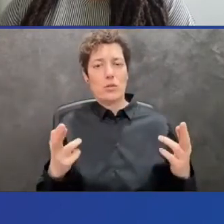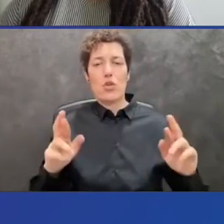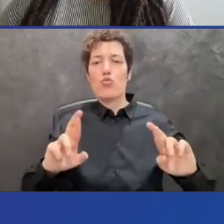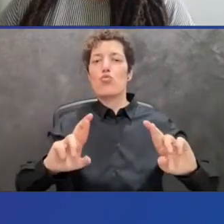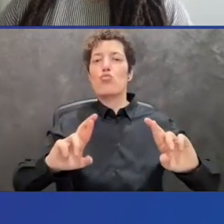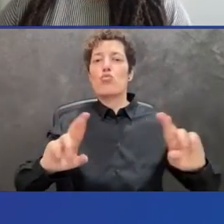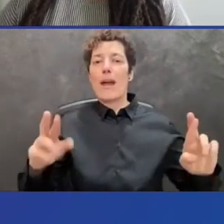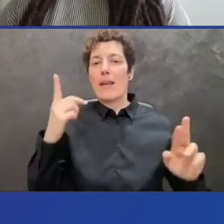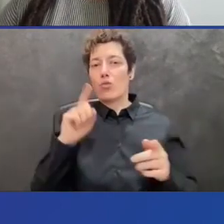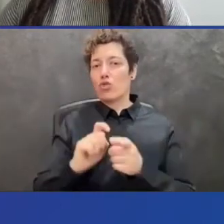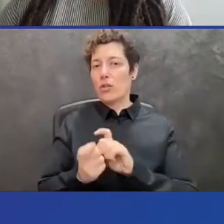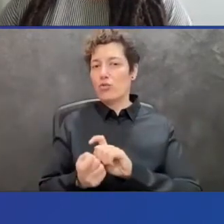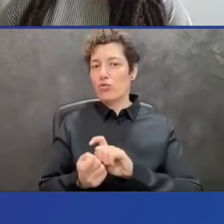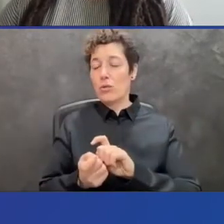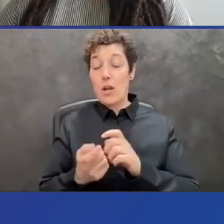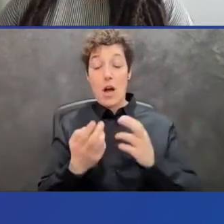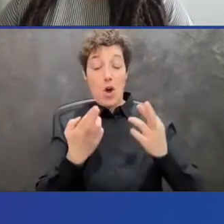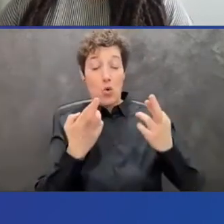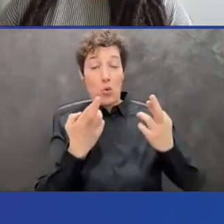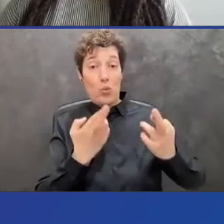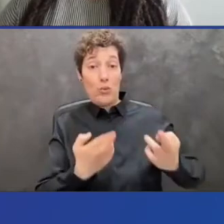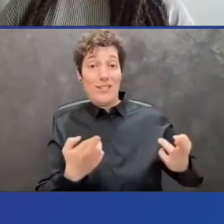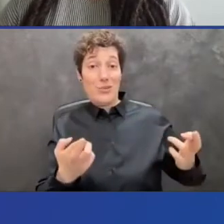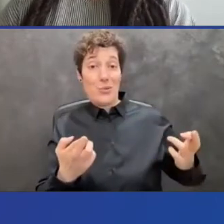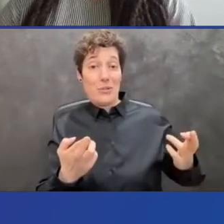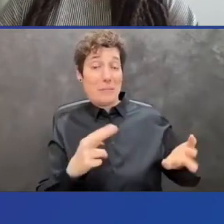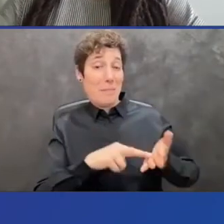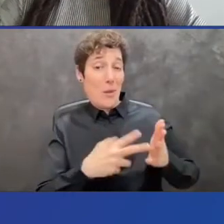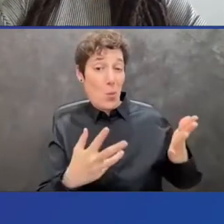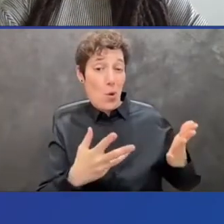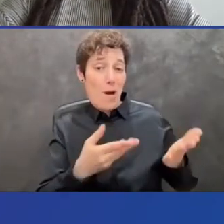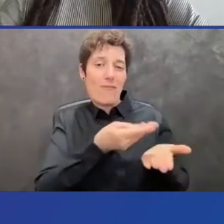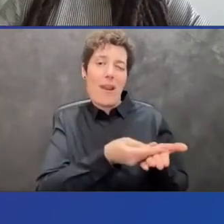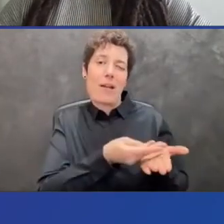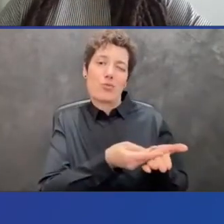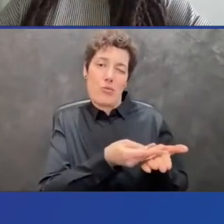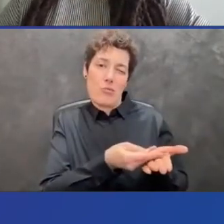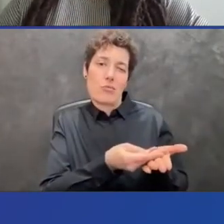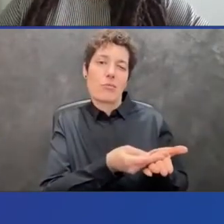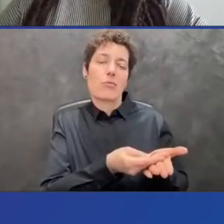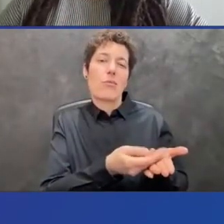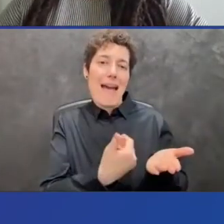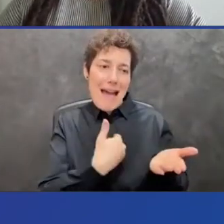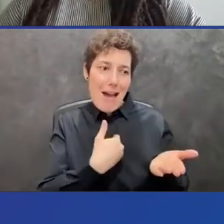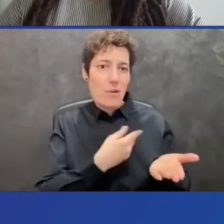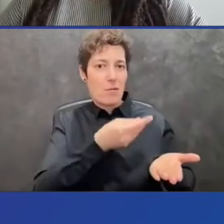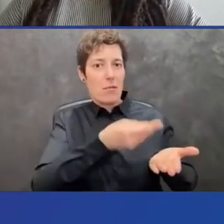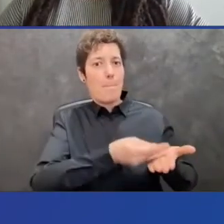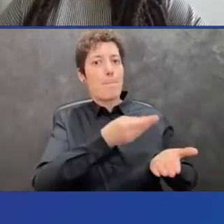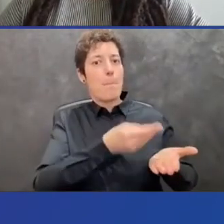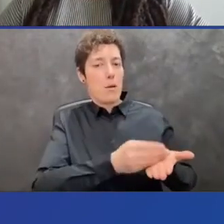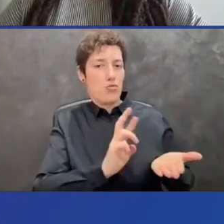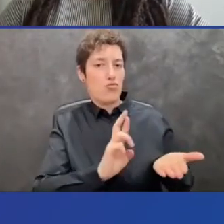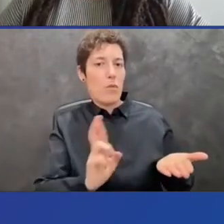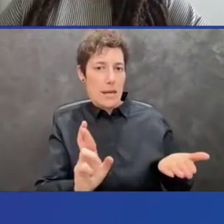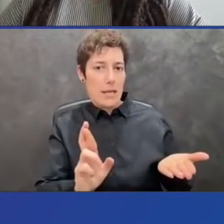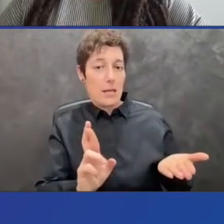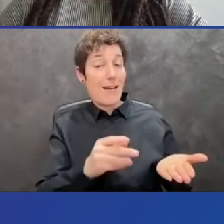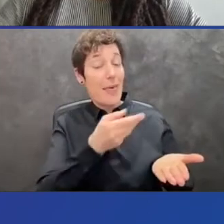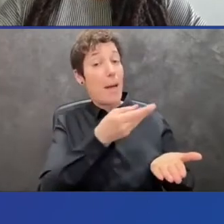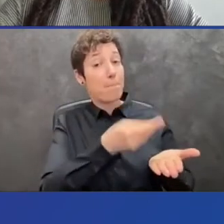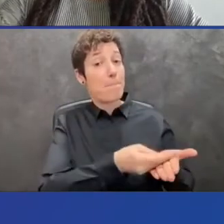about resource, I'm talking about like financial resource, so like the dollars, which can translate into human